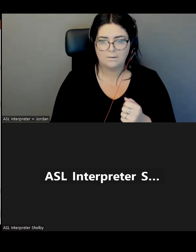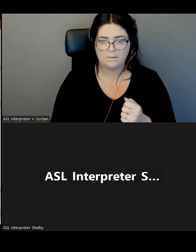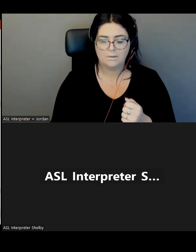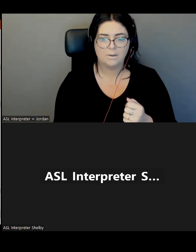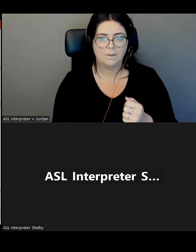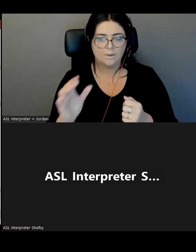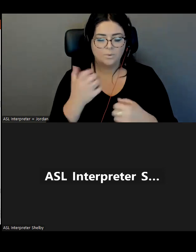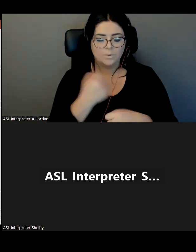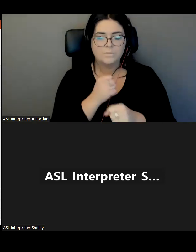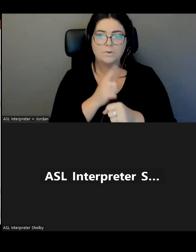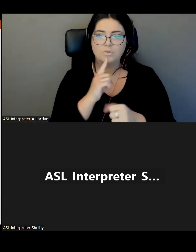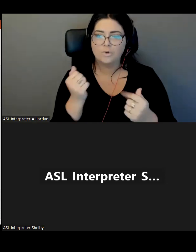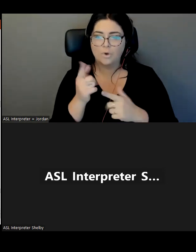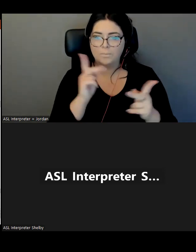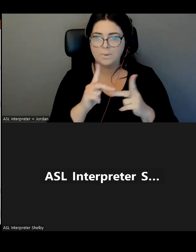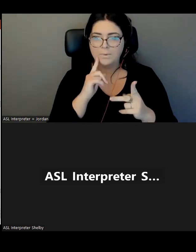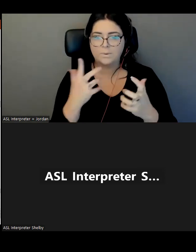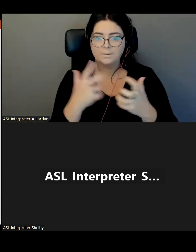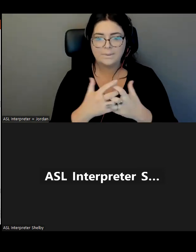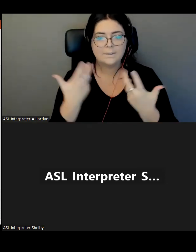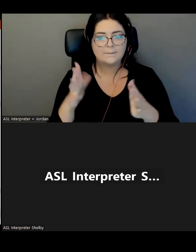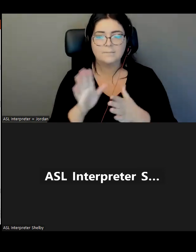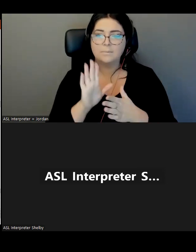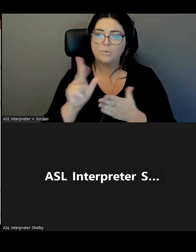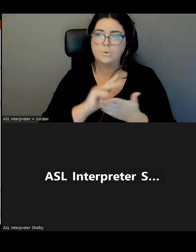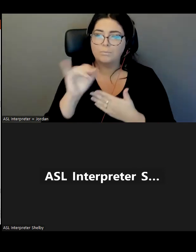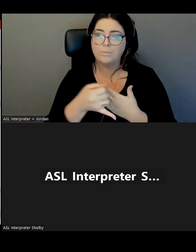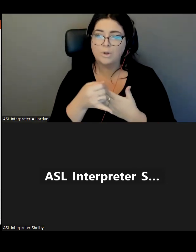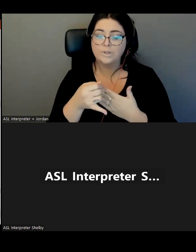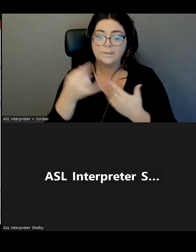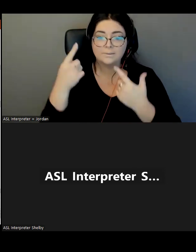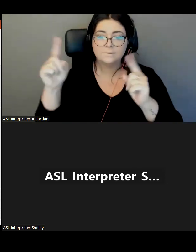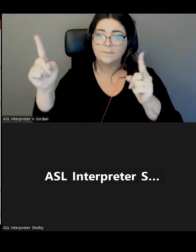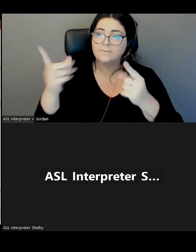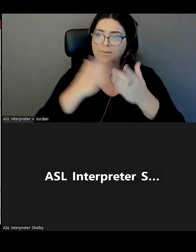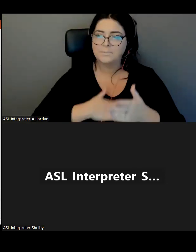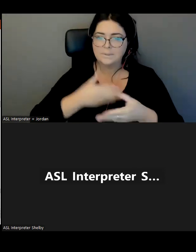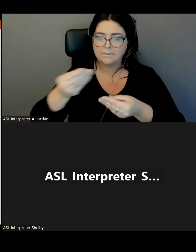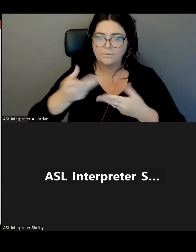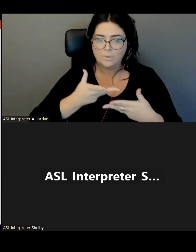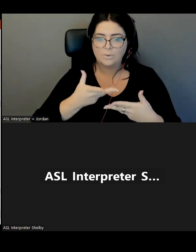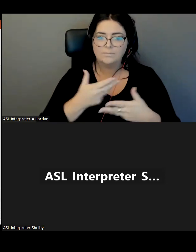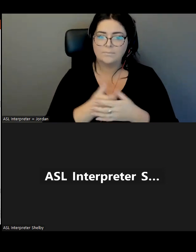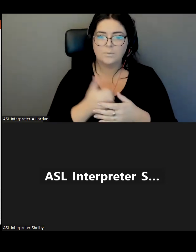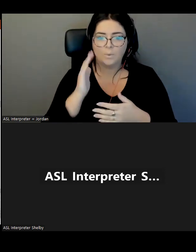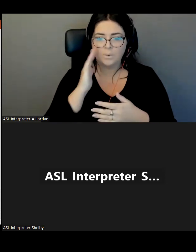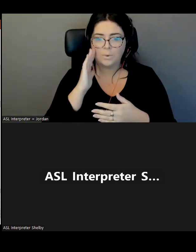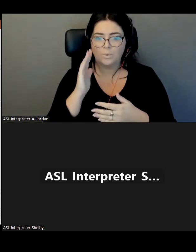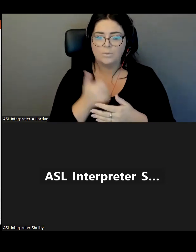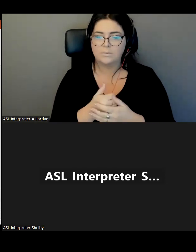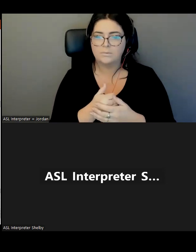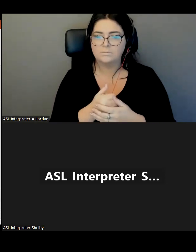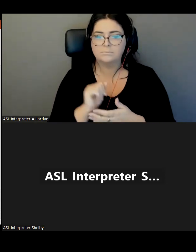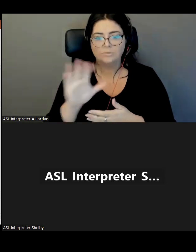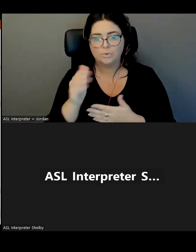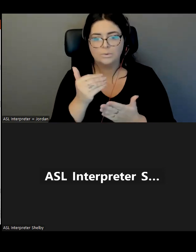want to know what happened with your project. You know, what were some of the really good things that happened? What were some of the lessons that were learned that maybe,